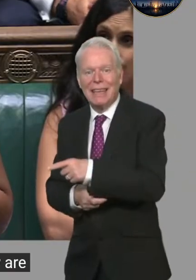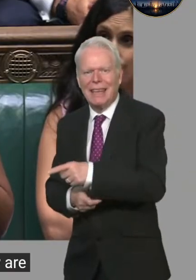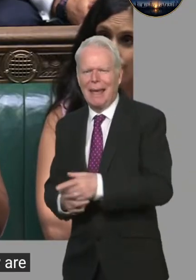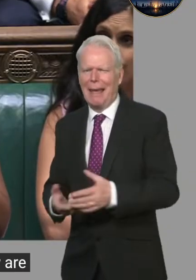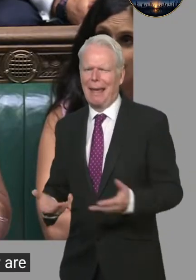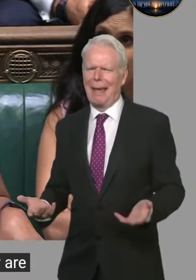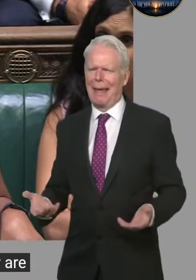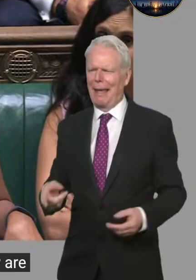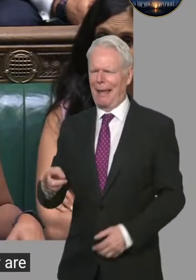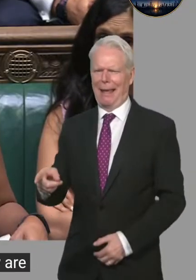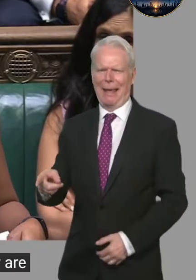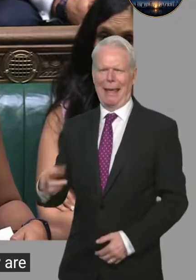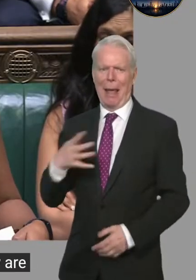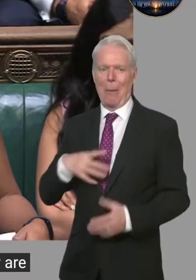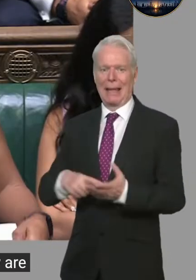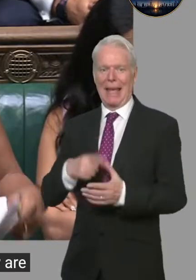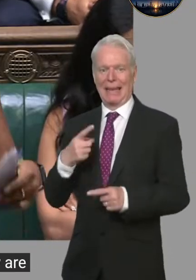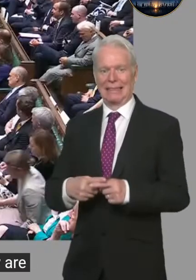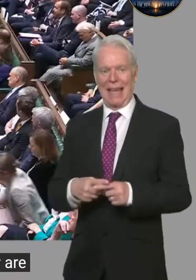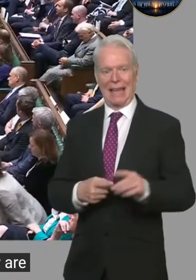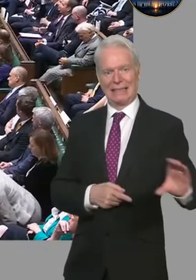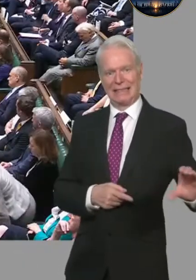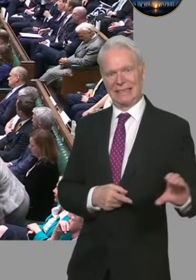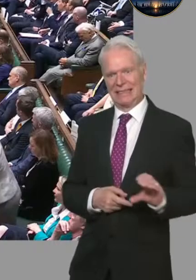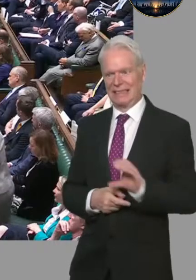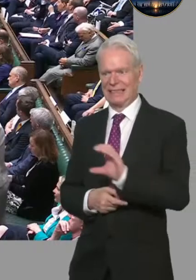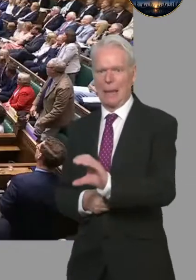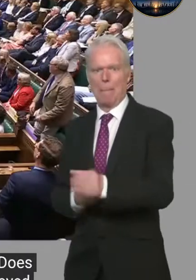by the people he got into Parliament?